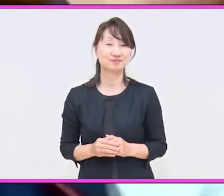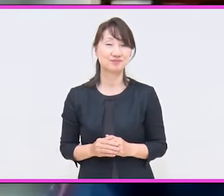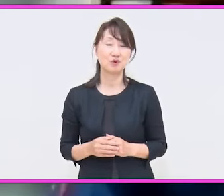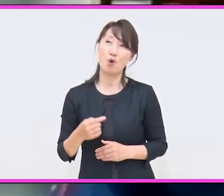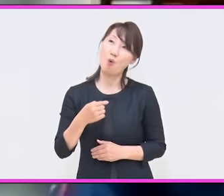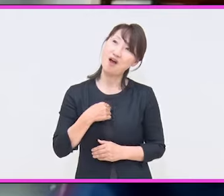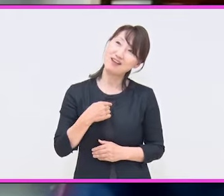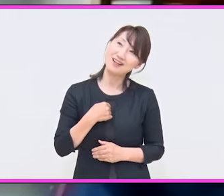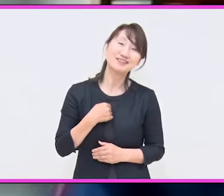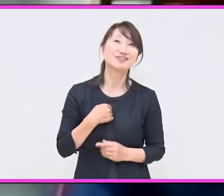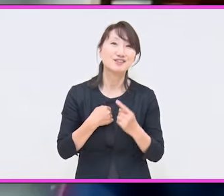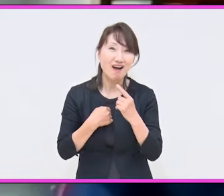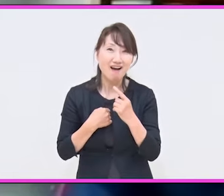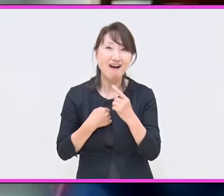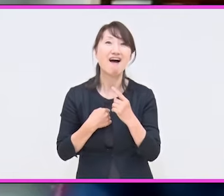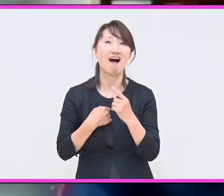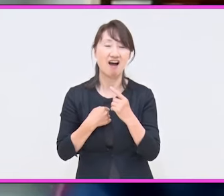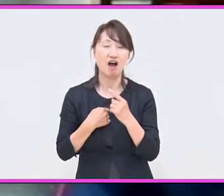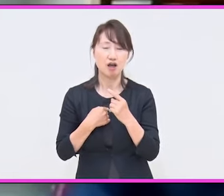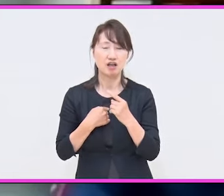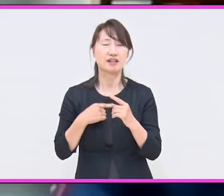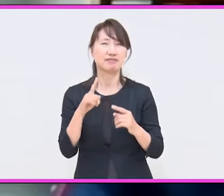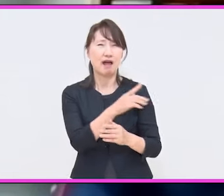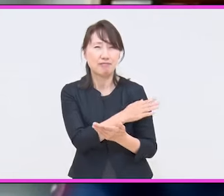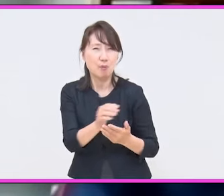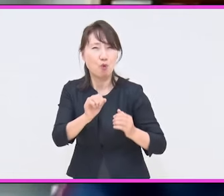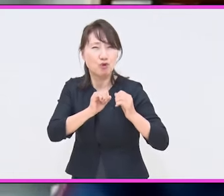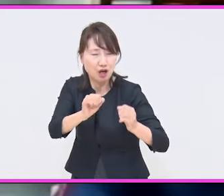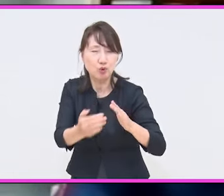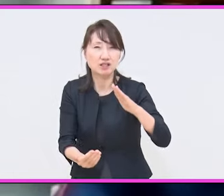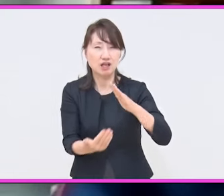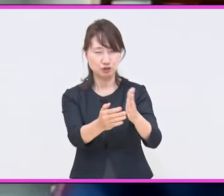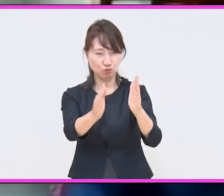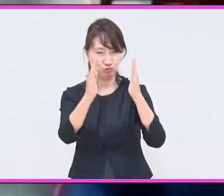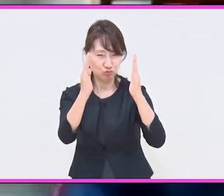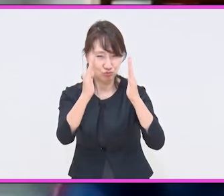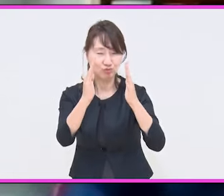It's important to me to be the best at what I'm doing,